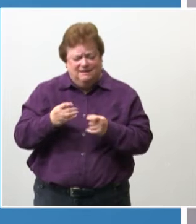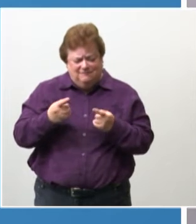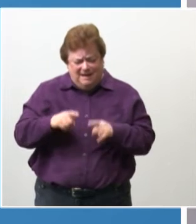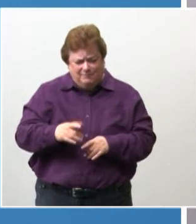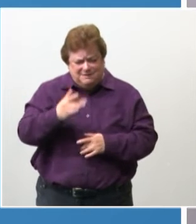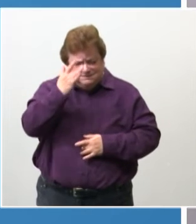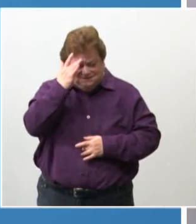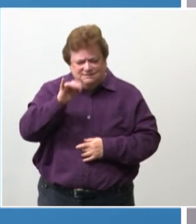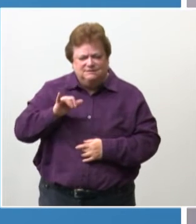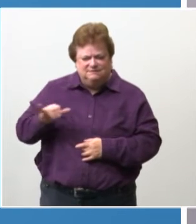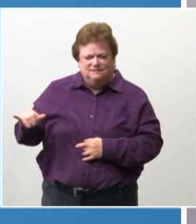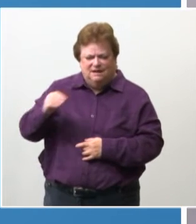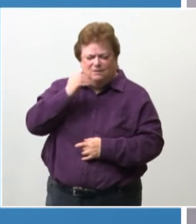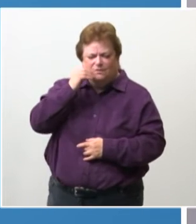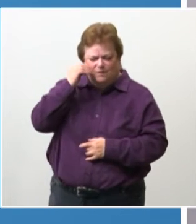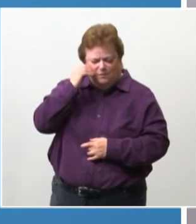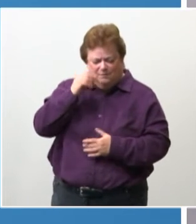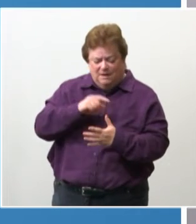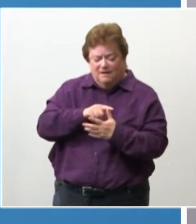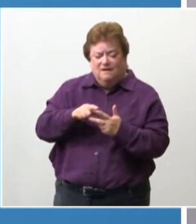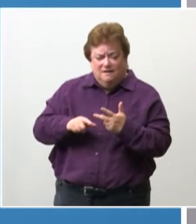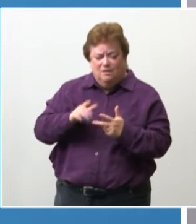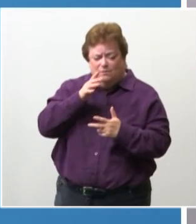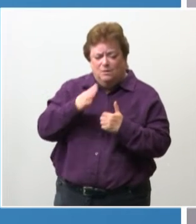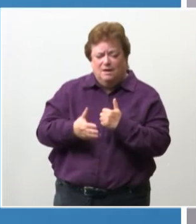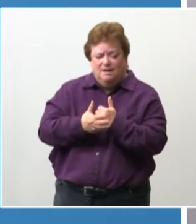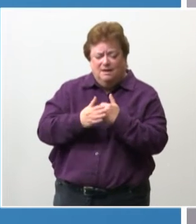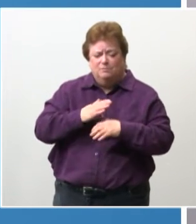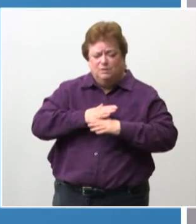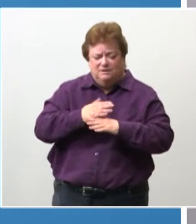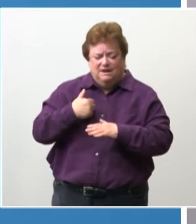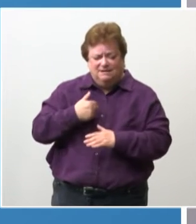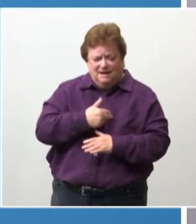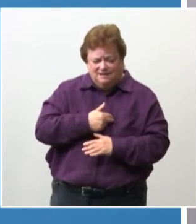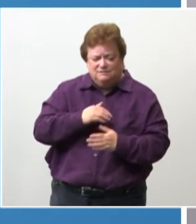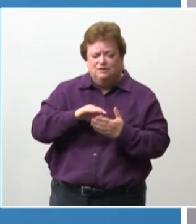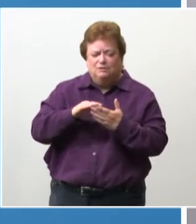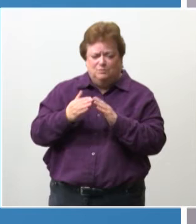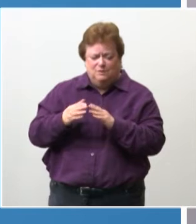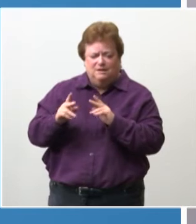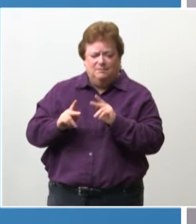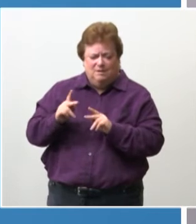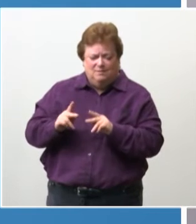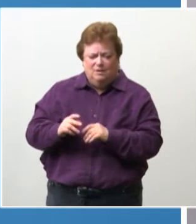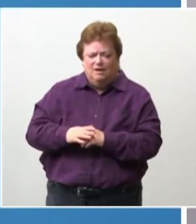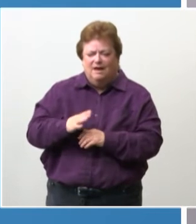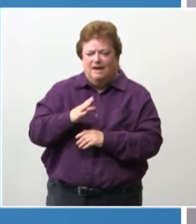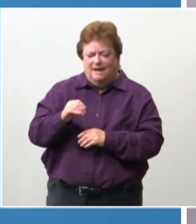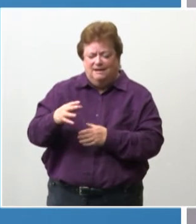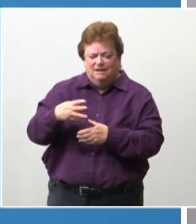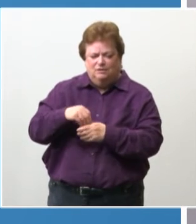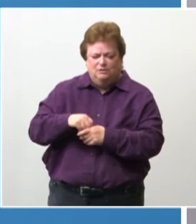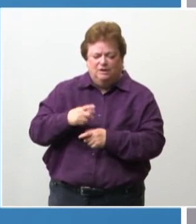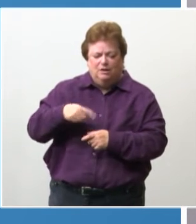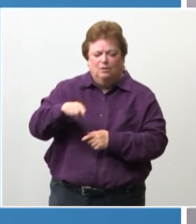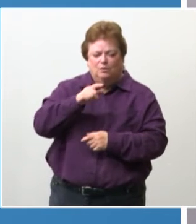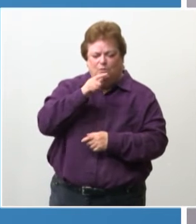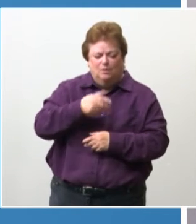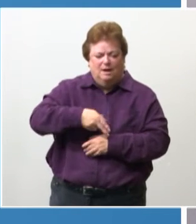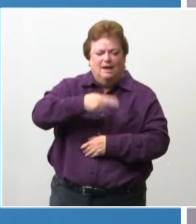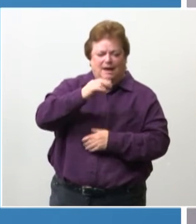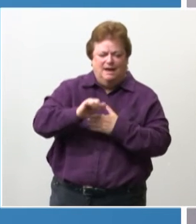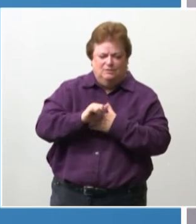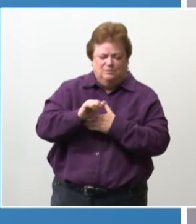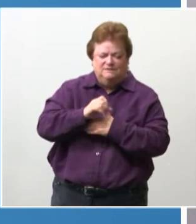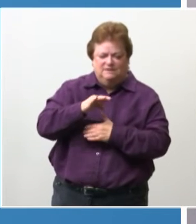sick. These actions help protect us, our families, and community members, including those who may be at higher risk